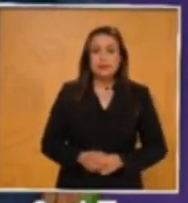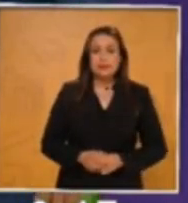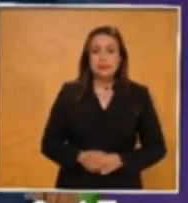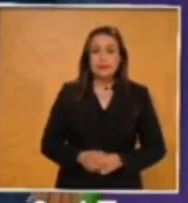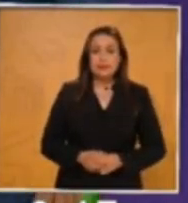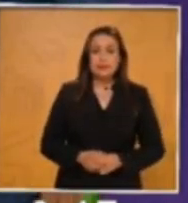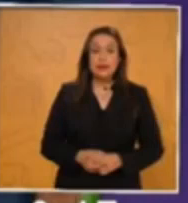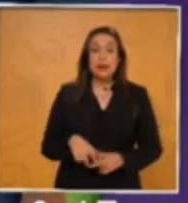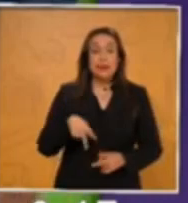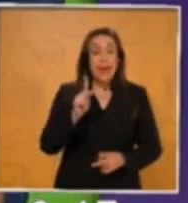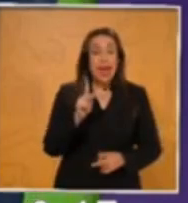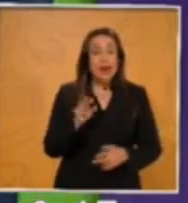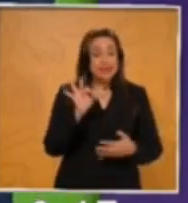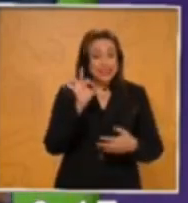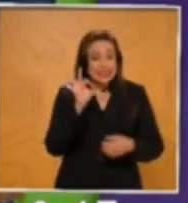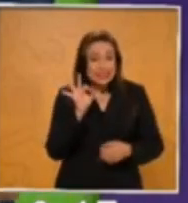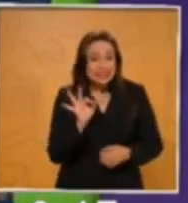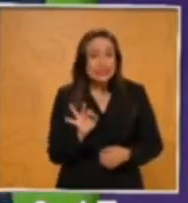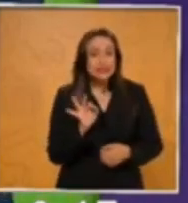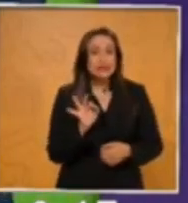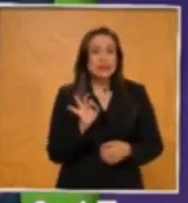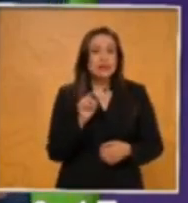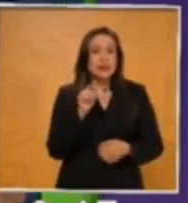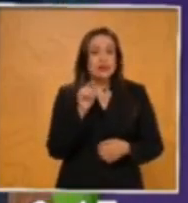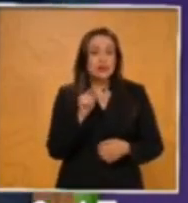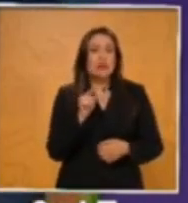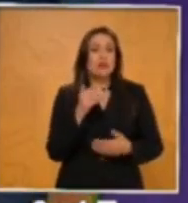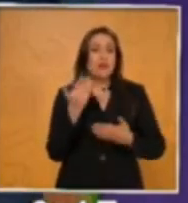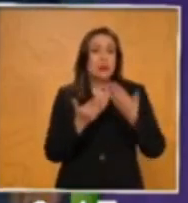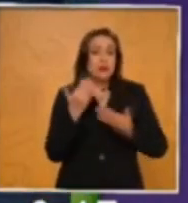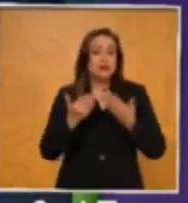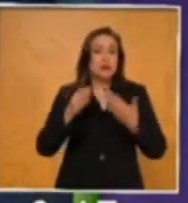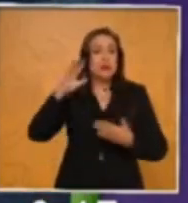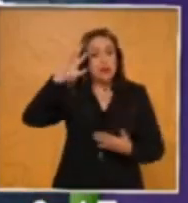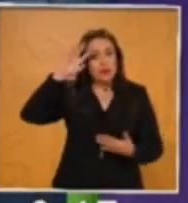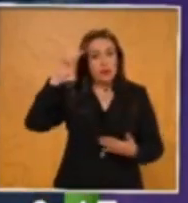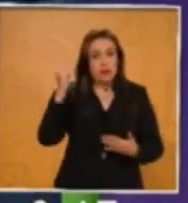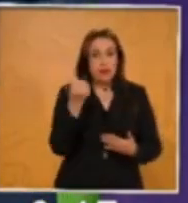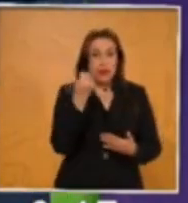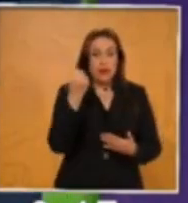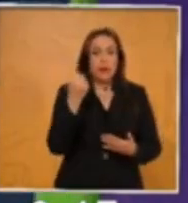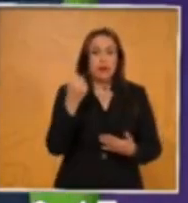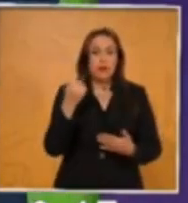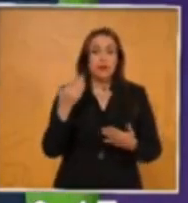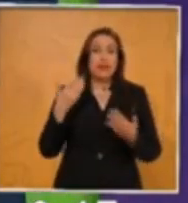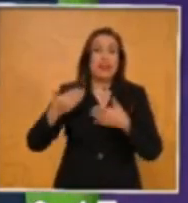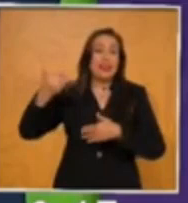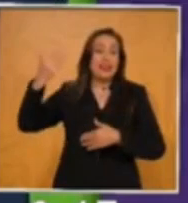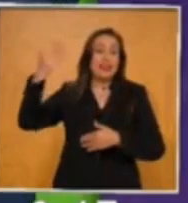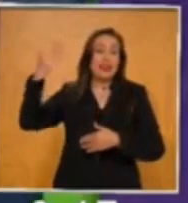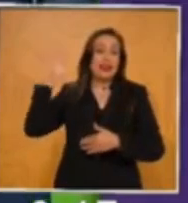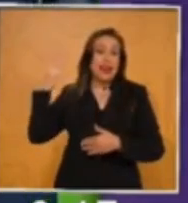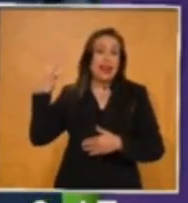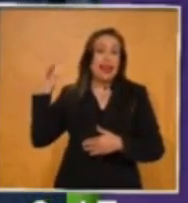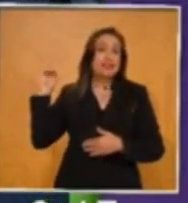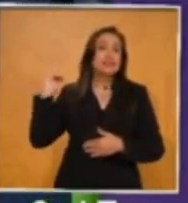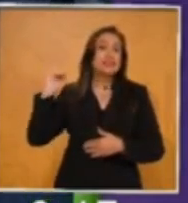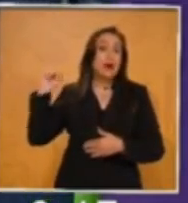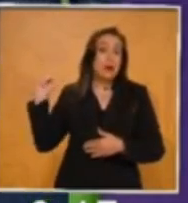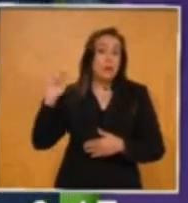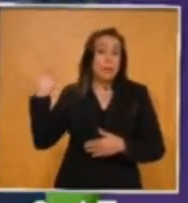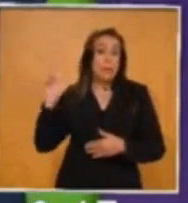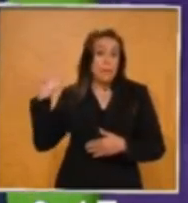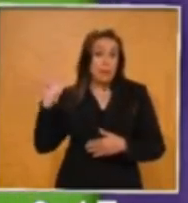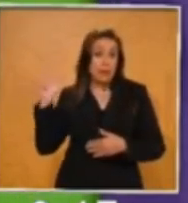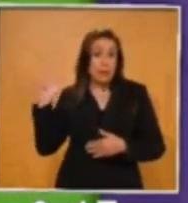In specific, we studied technology last Tuesday. It could be here in the Canal